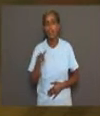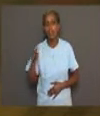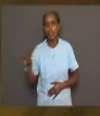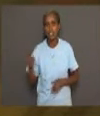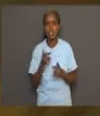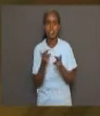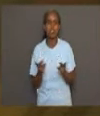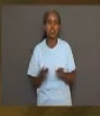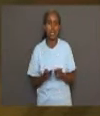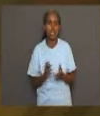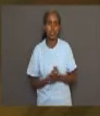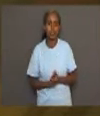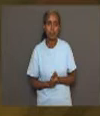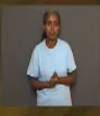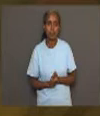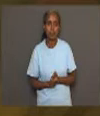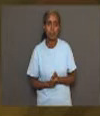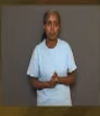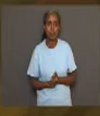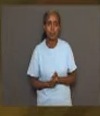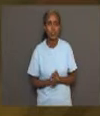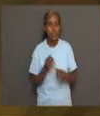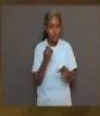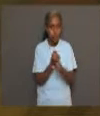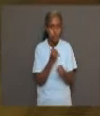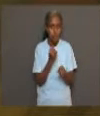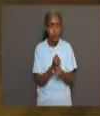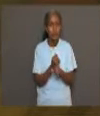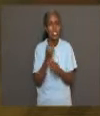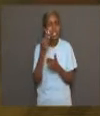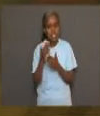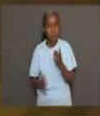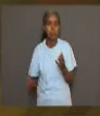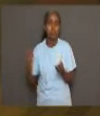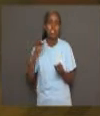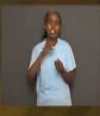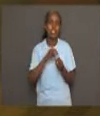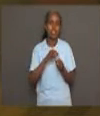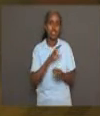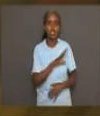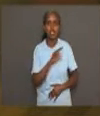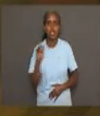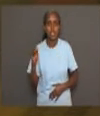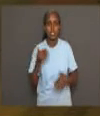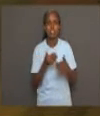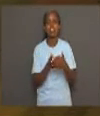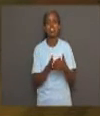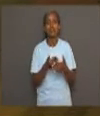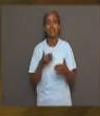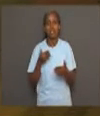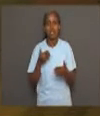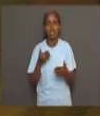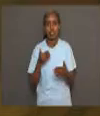in space, as well as doing some addition and